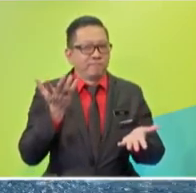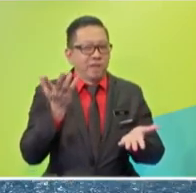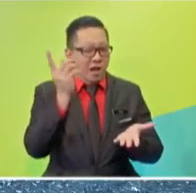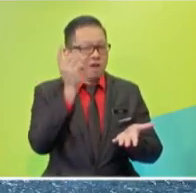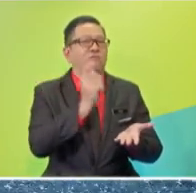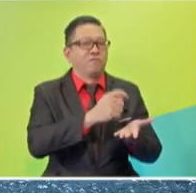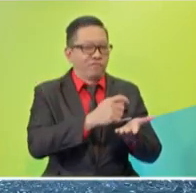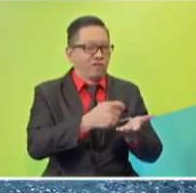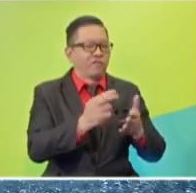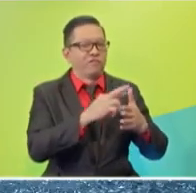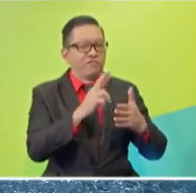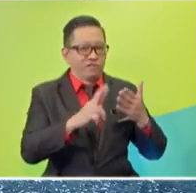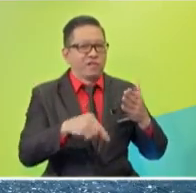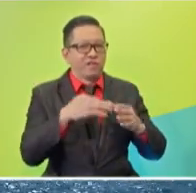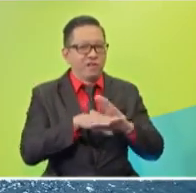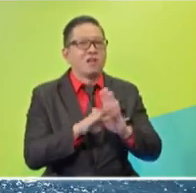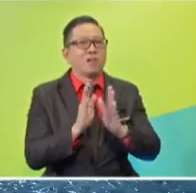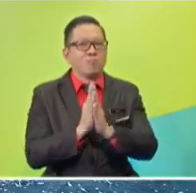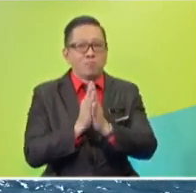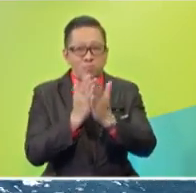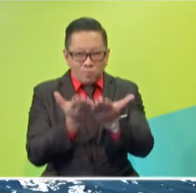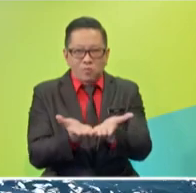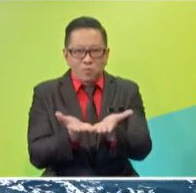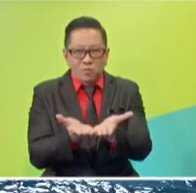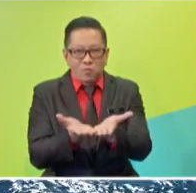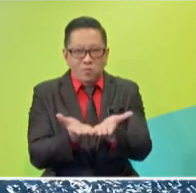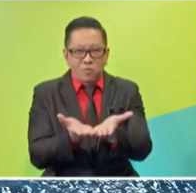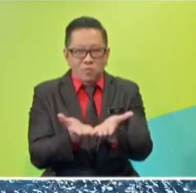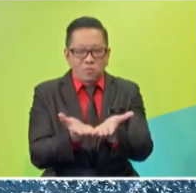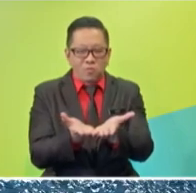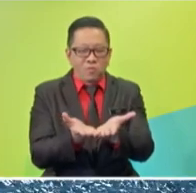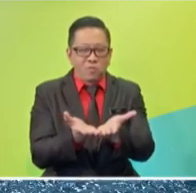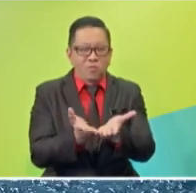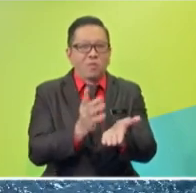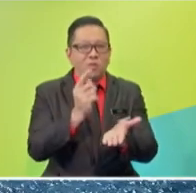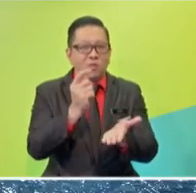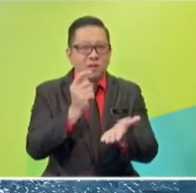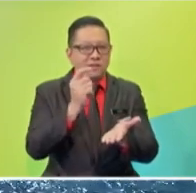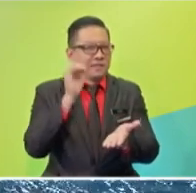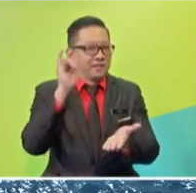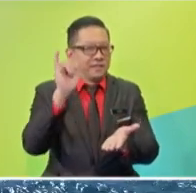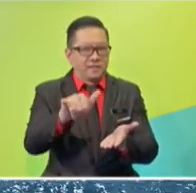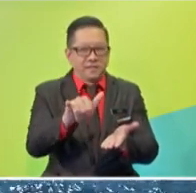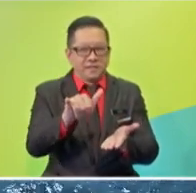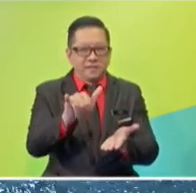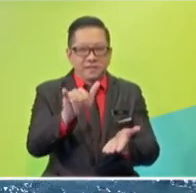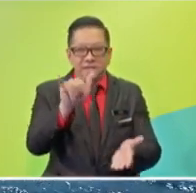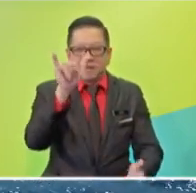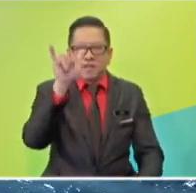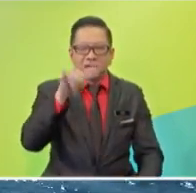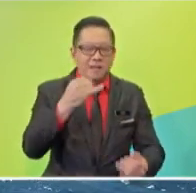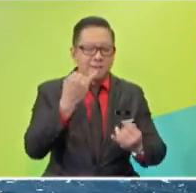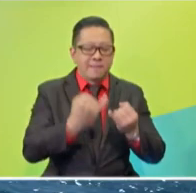Write the result in a book. Write the result in a book. Yes, that is the